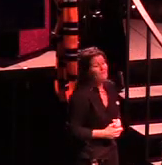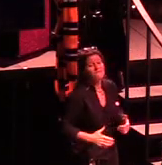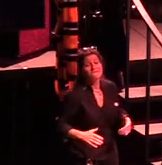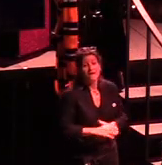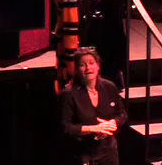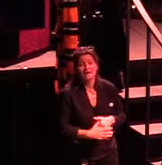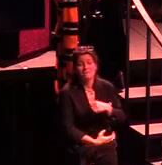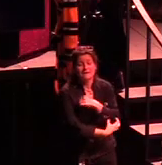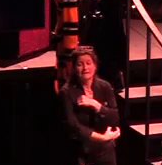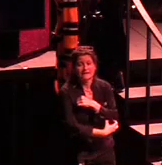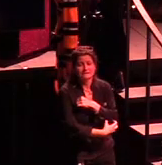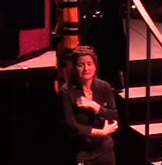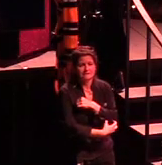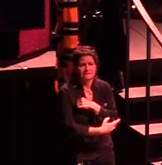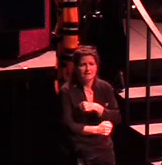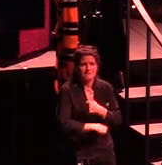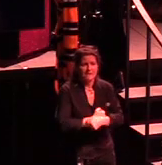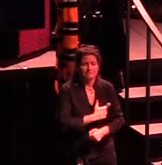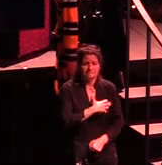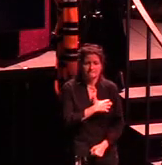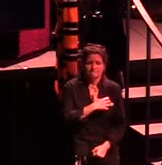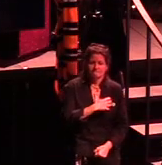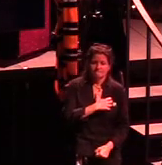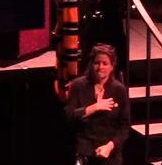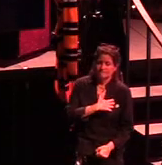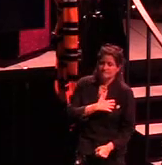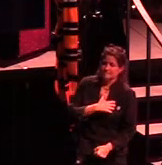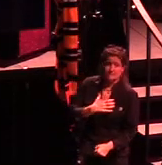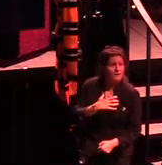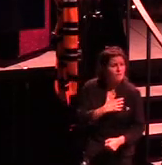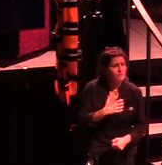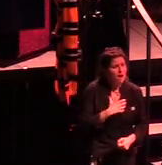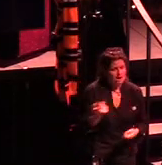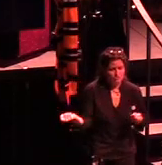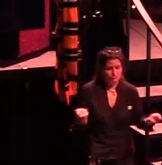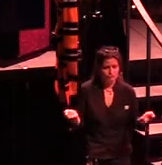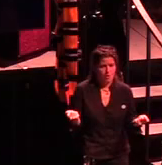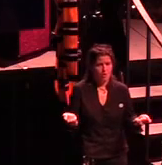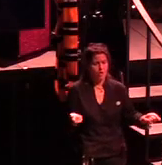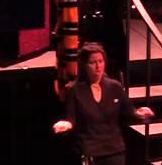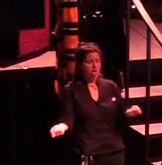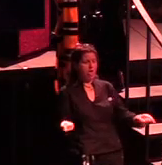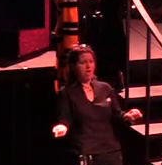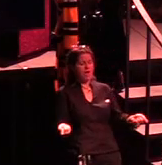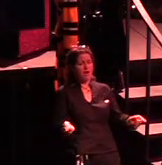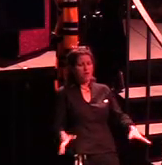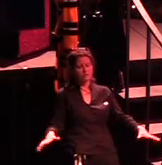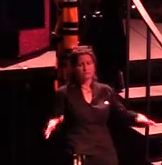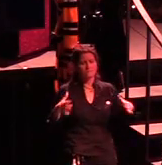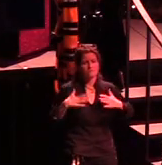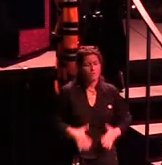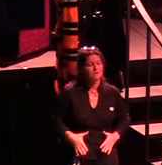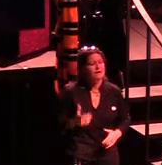it biscuit it scared me brisket I was frightened of losing control of my body and my